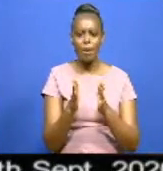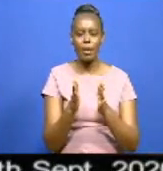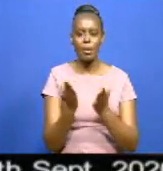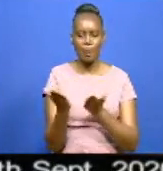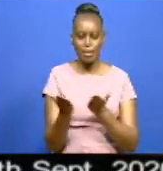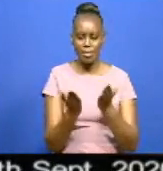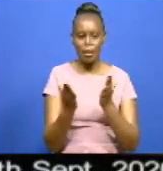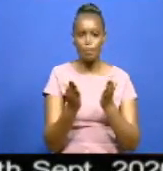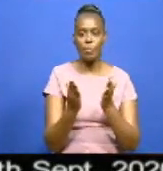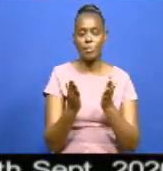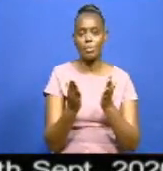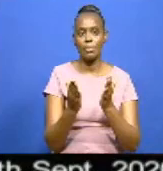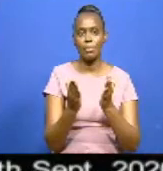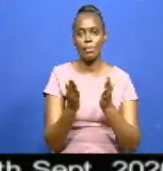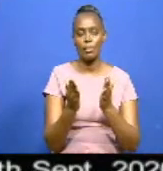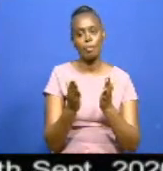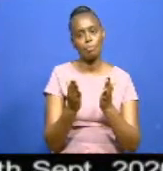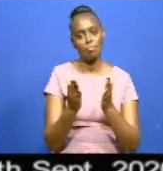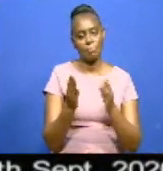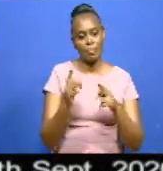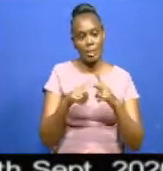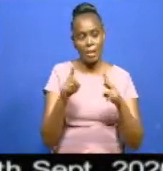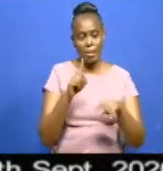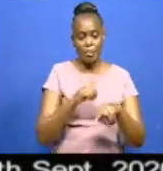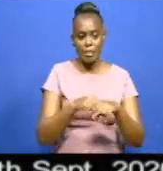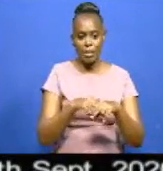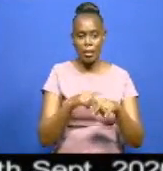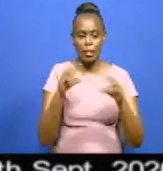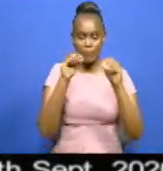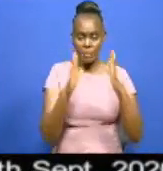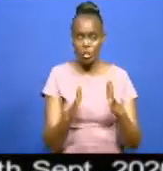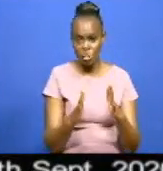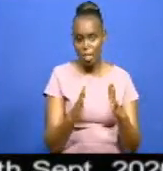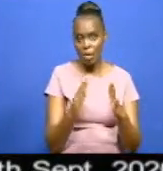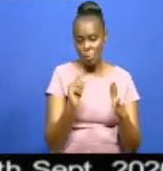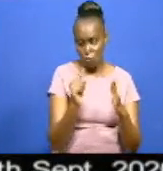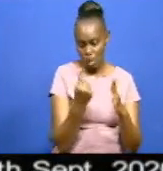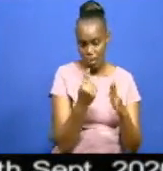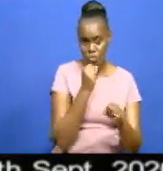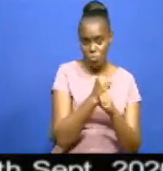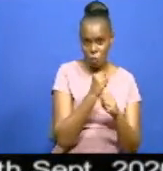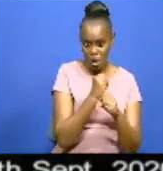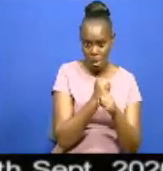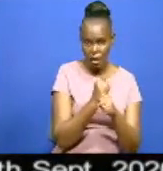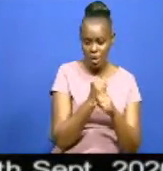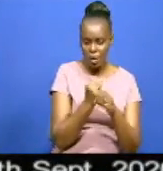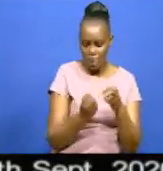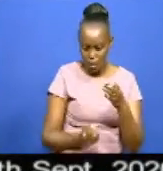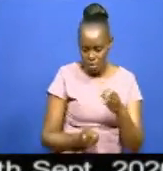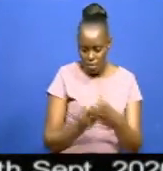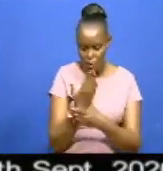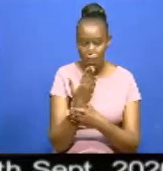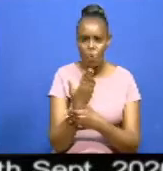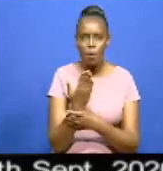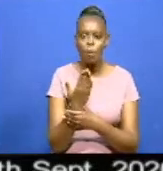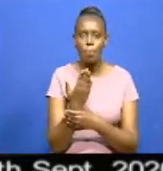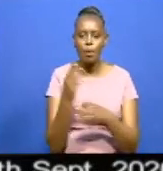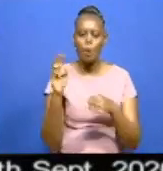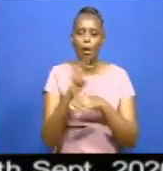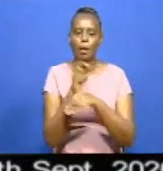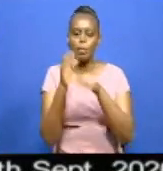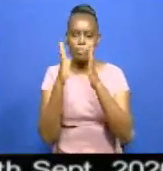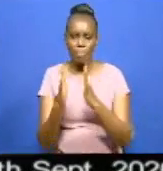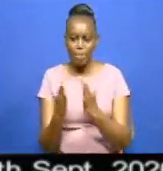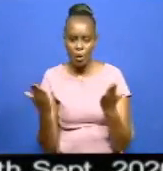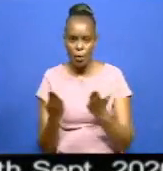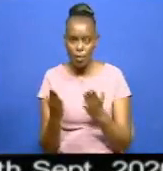career, having begun her career as a teacher and grew up into being an inspector,